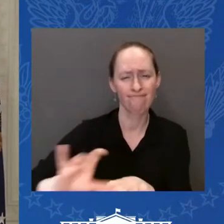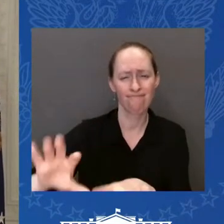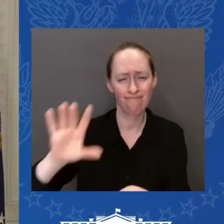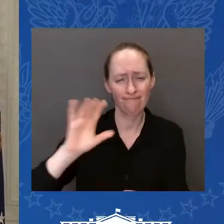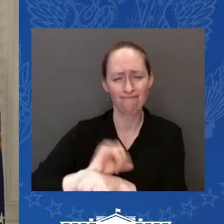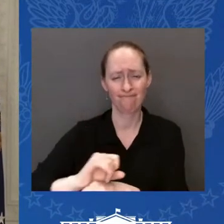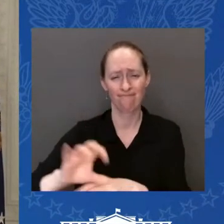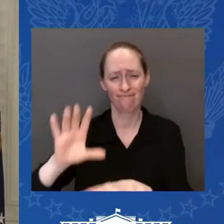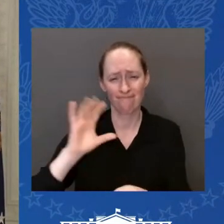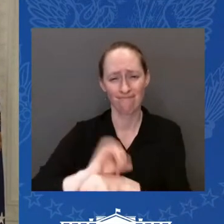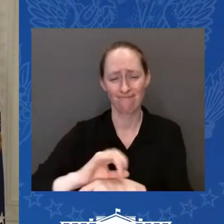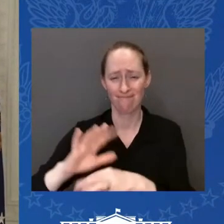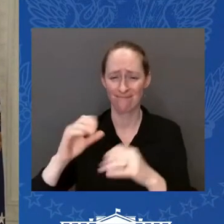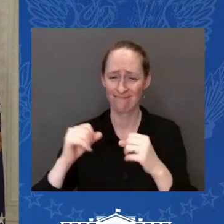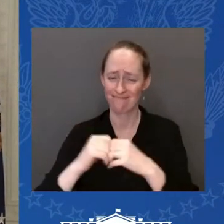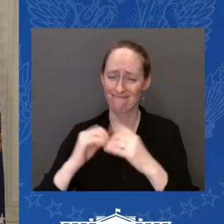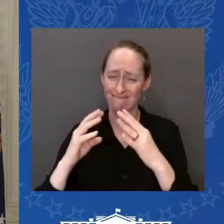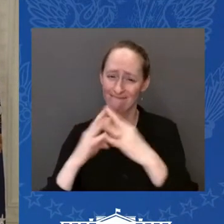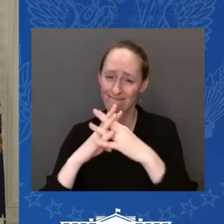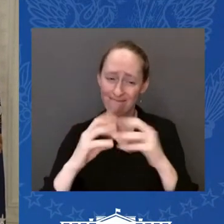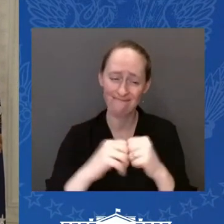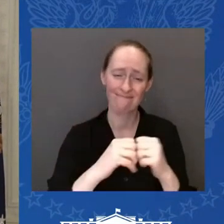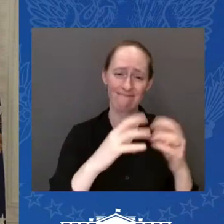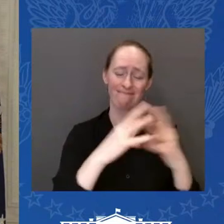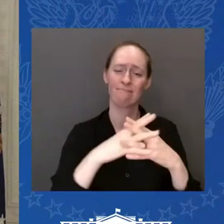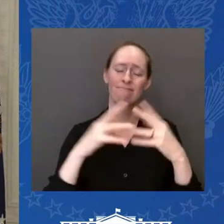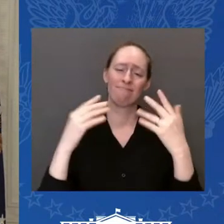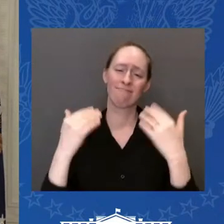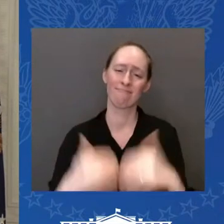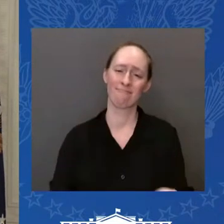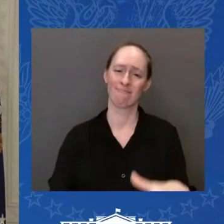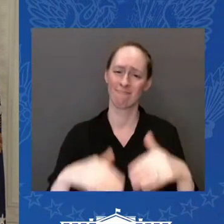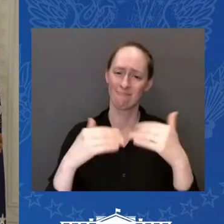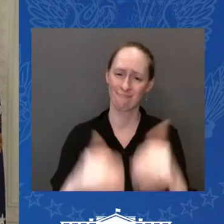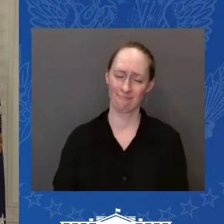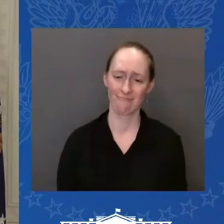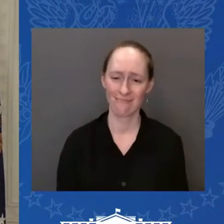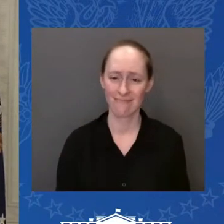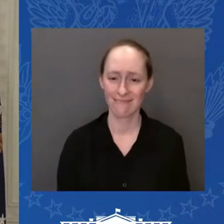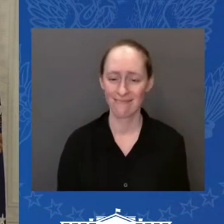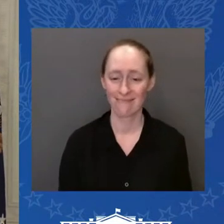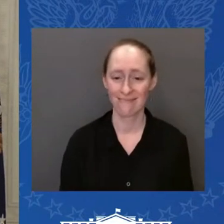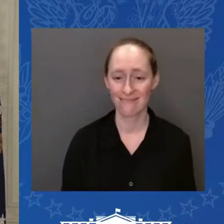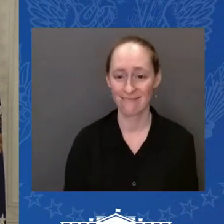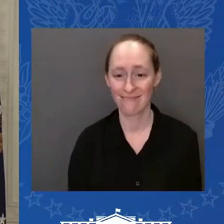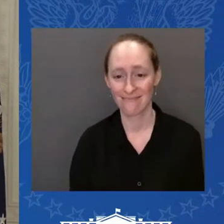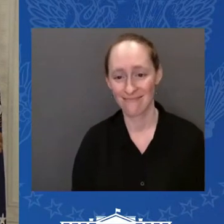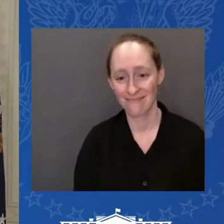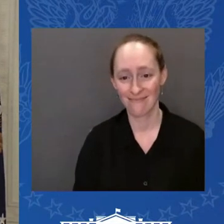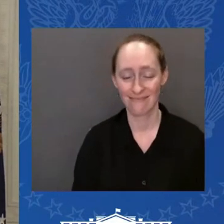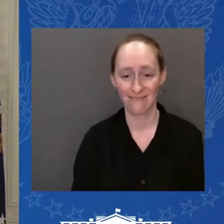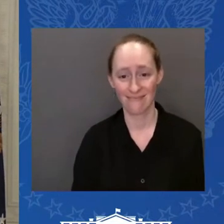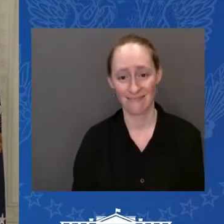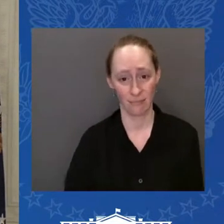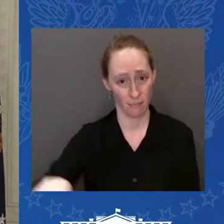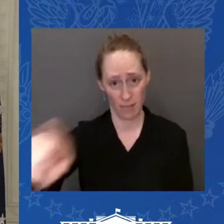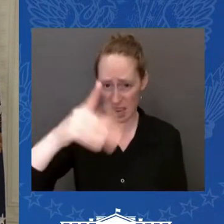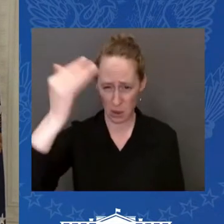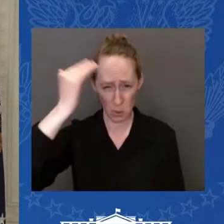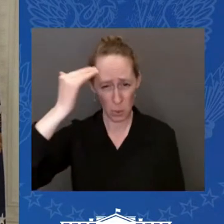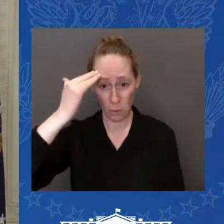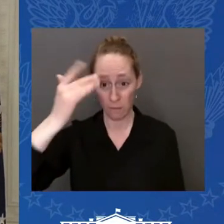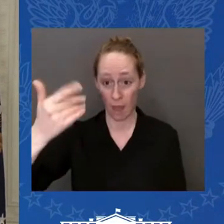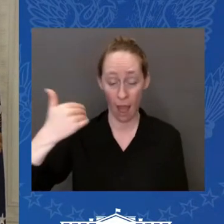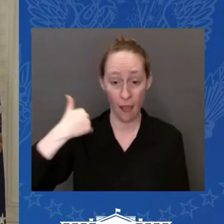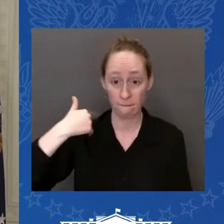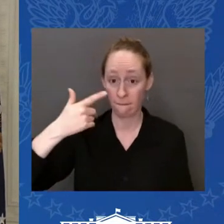you're the ones who make sure, as trite as it sounds, that the garbage gets picked up, the potholes get fixed, the buses you can catch to work